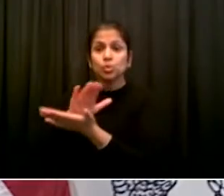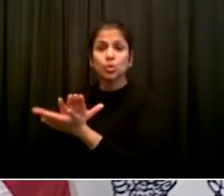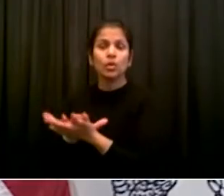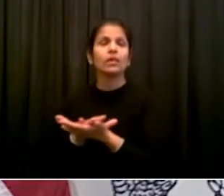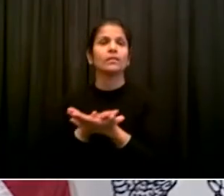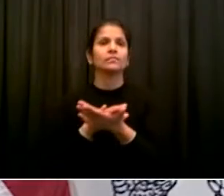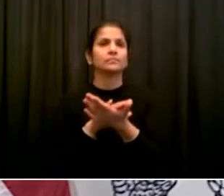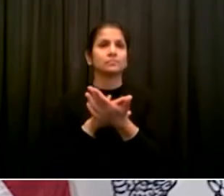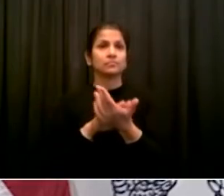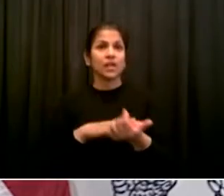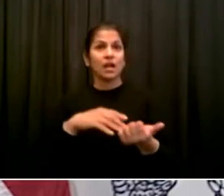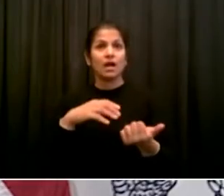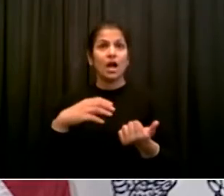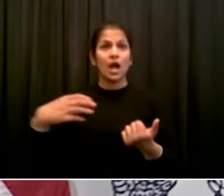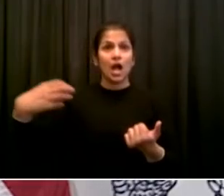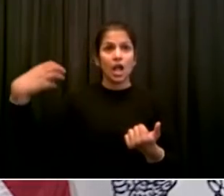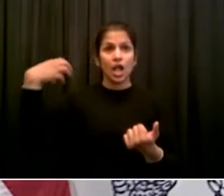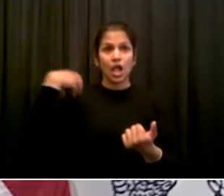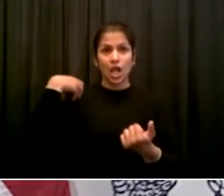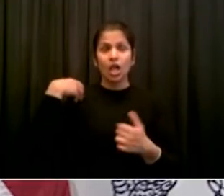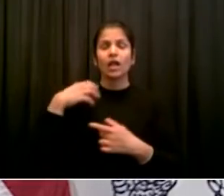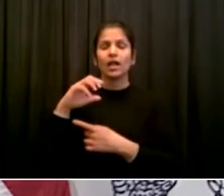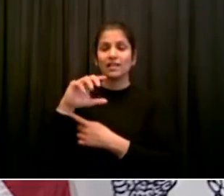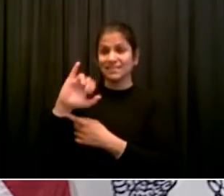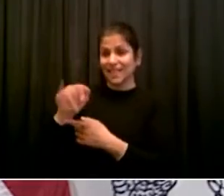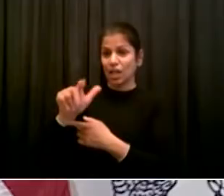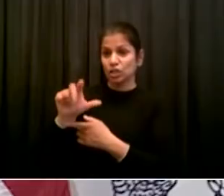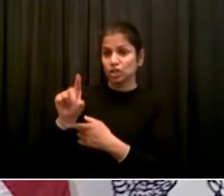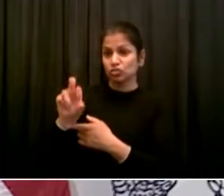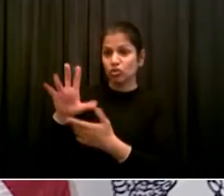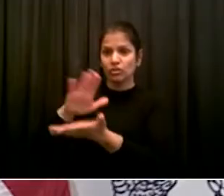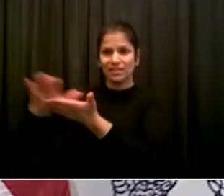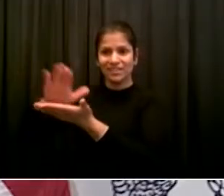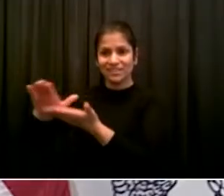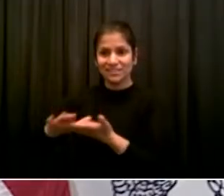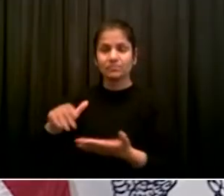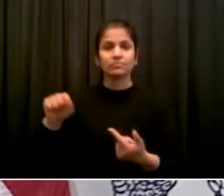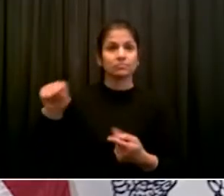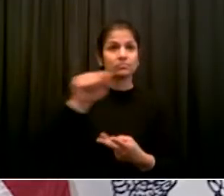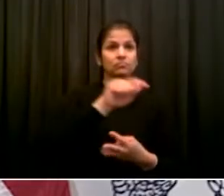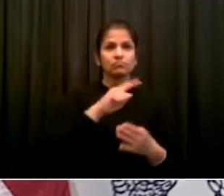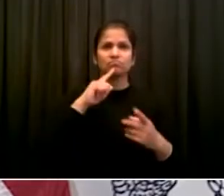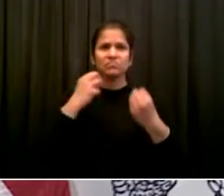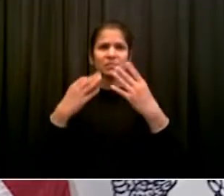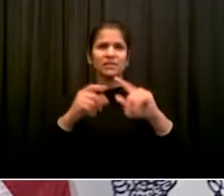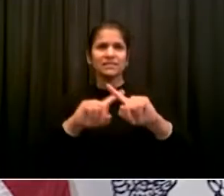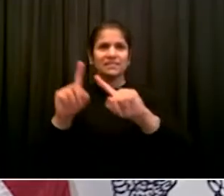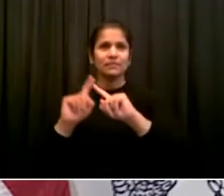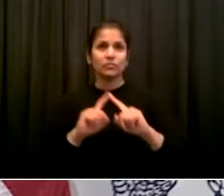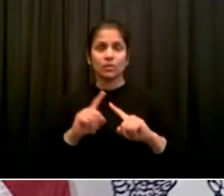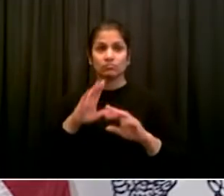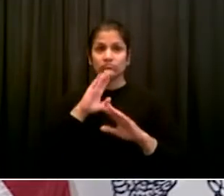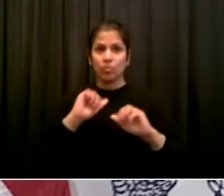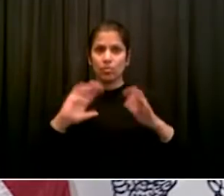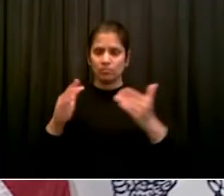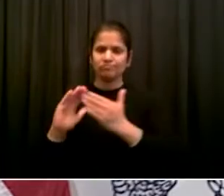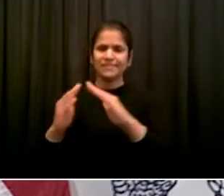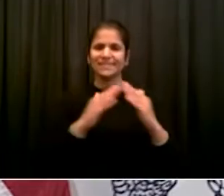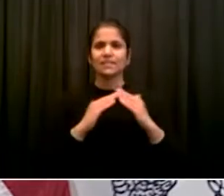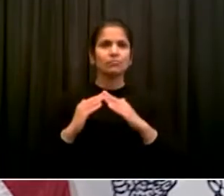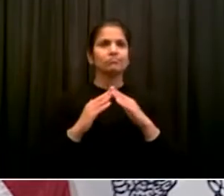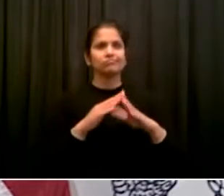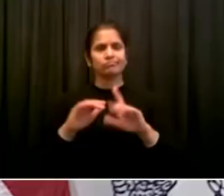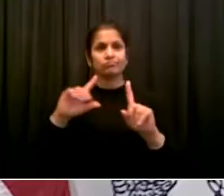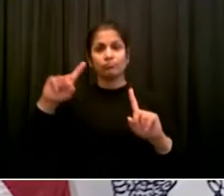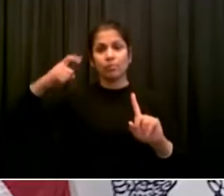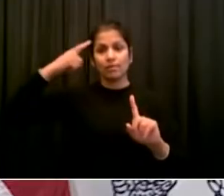force on racial inclusion and equity. That's leaders of color in all city government agencies. This extraordinary